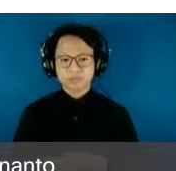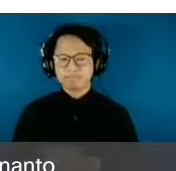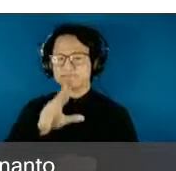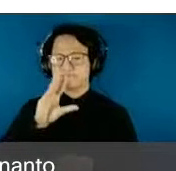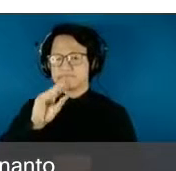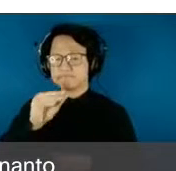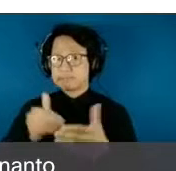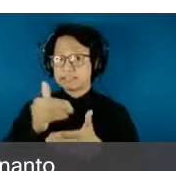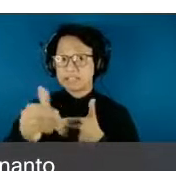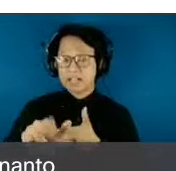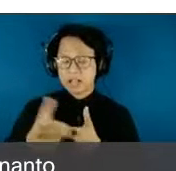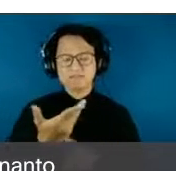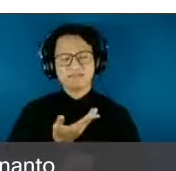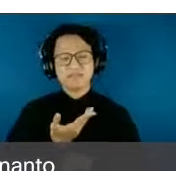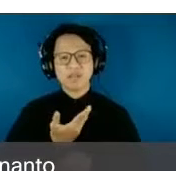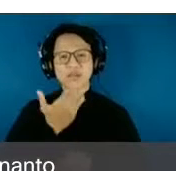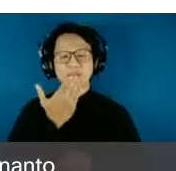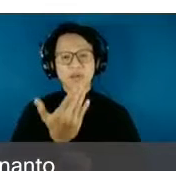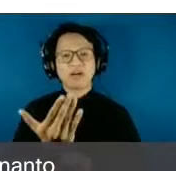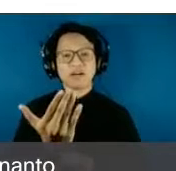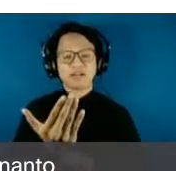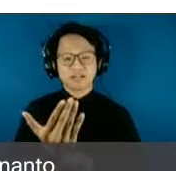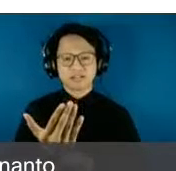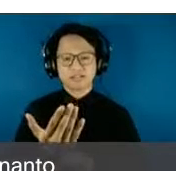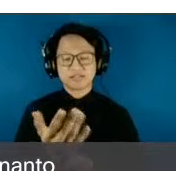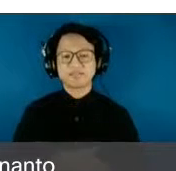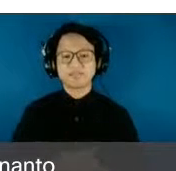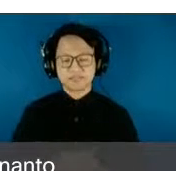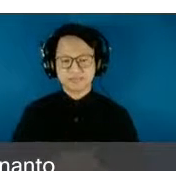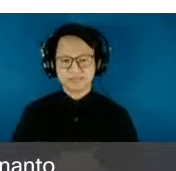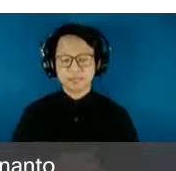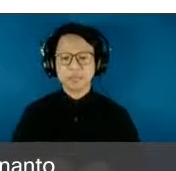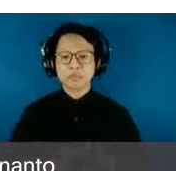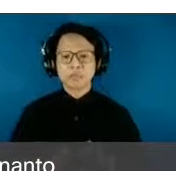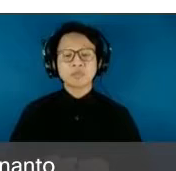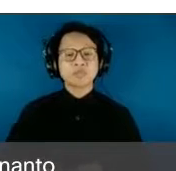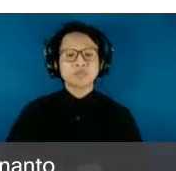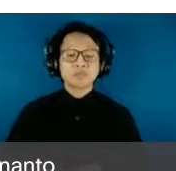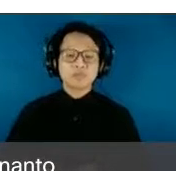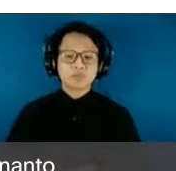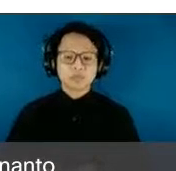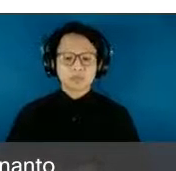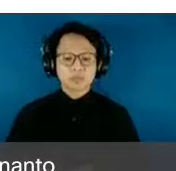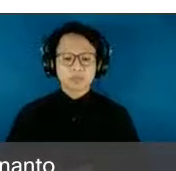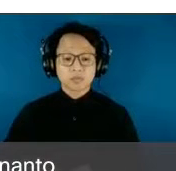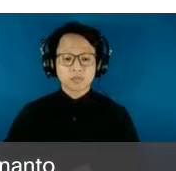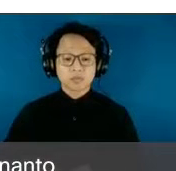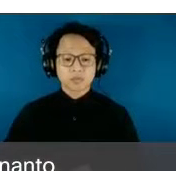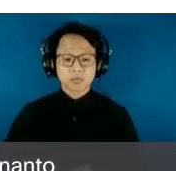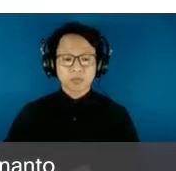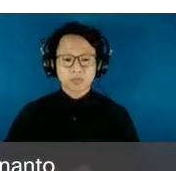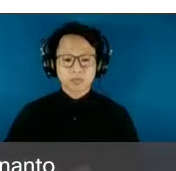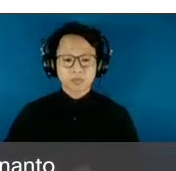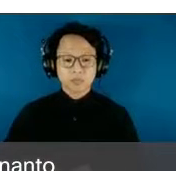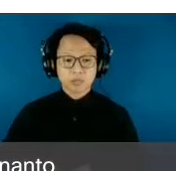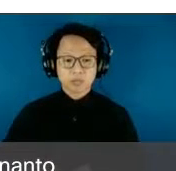to welcome Luke, who will be moderating today's session titled Inclusive Workforce Through Inclusive Partnership